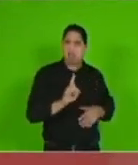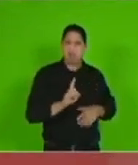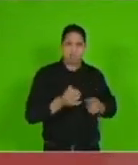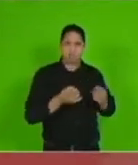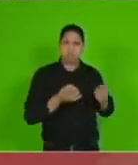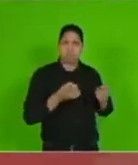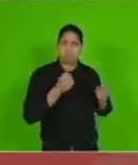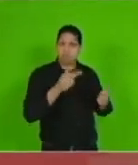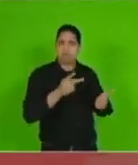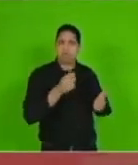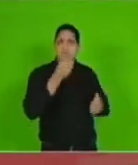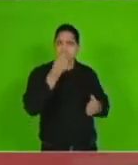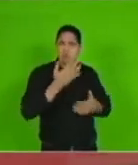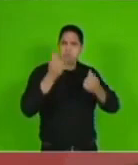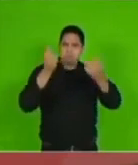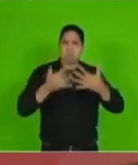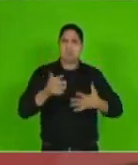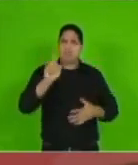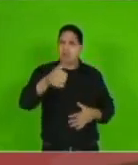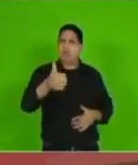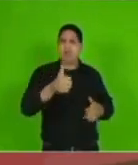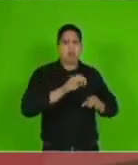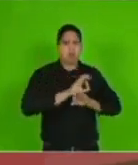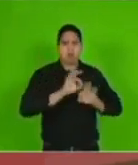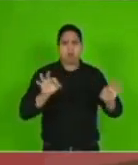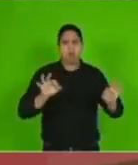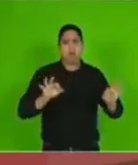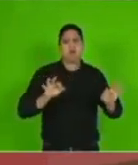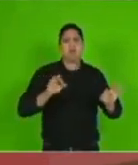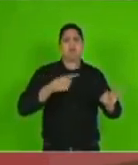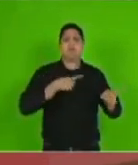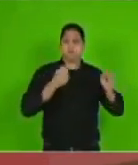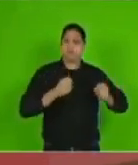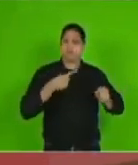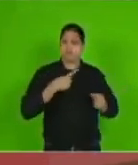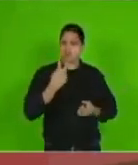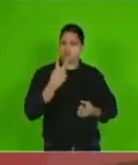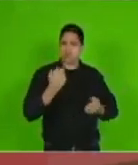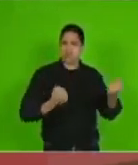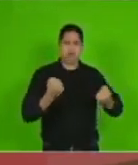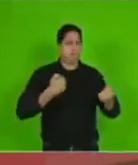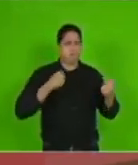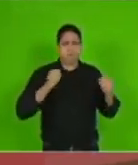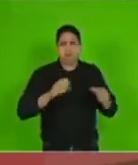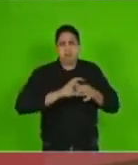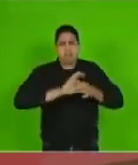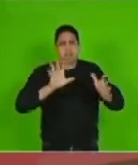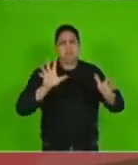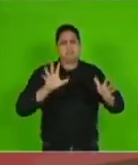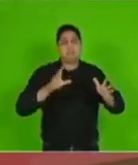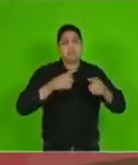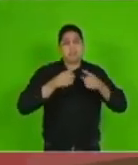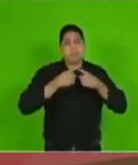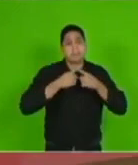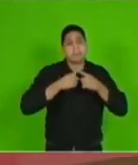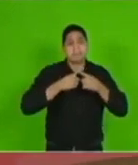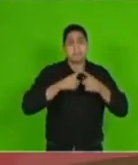they're bothered by something. So the pastors can bring a message to what these things that they can be bothered about are.